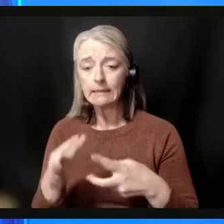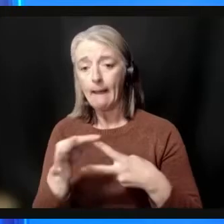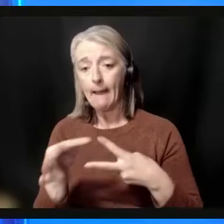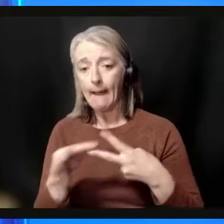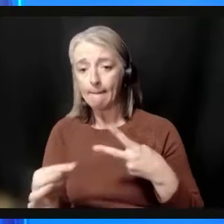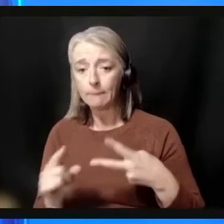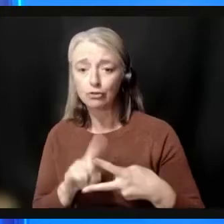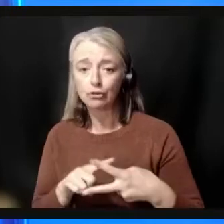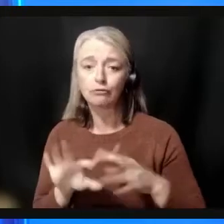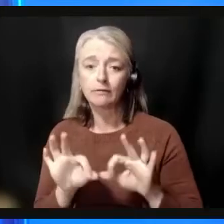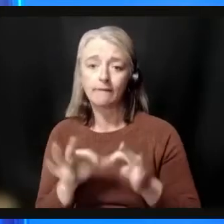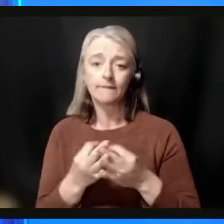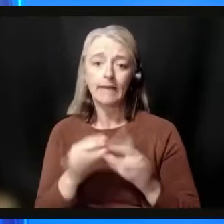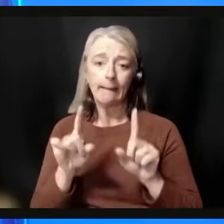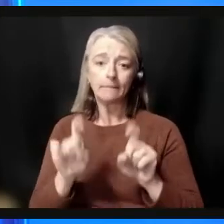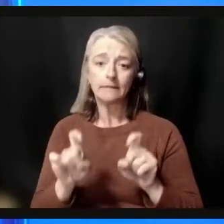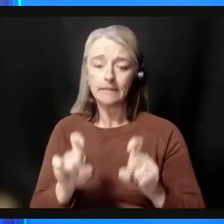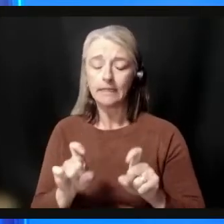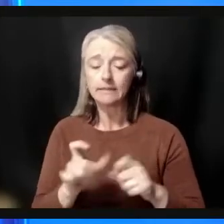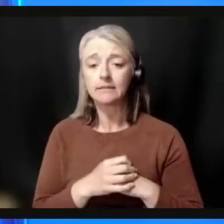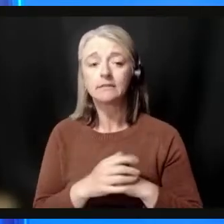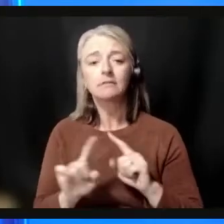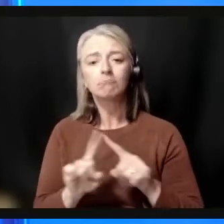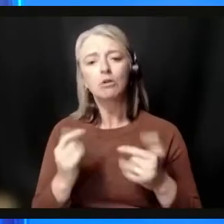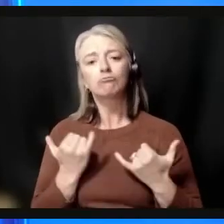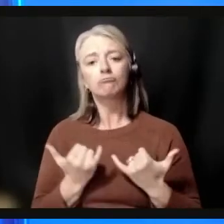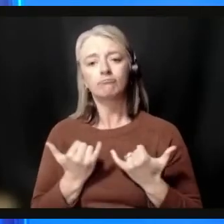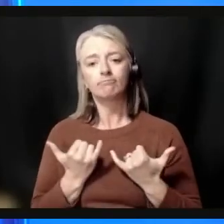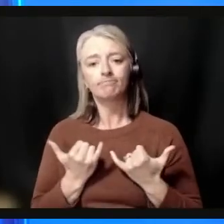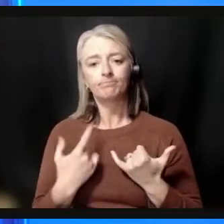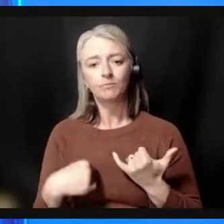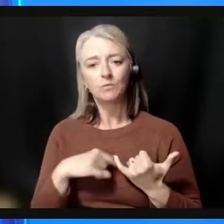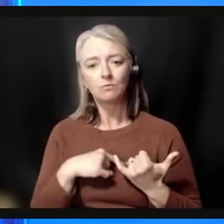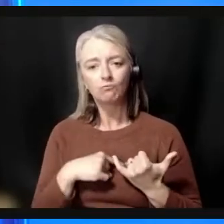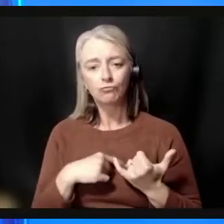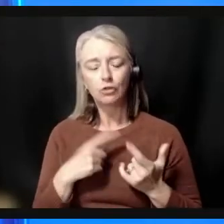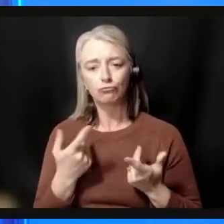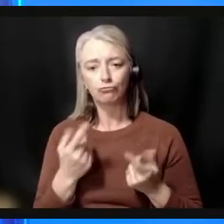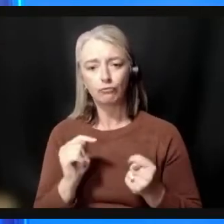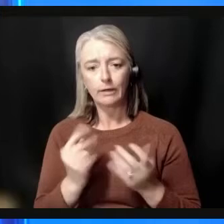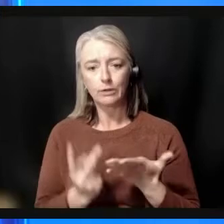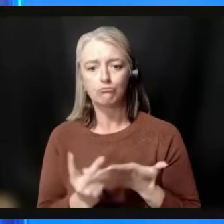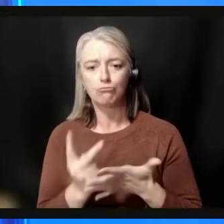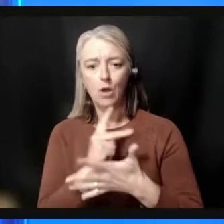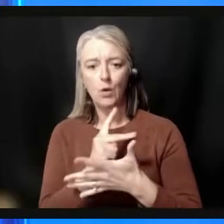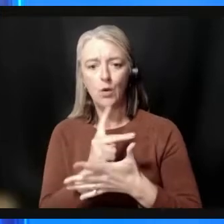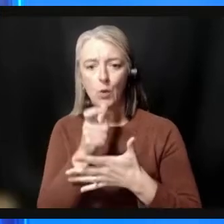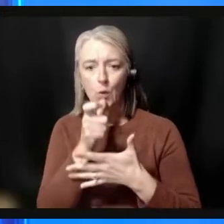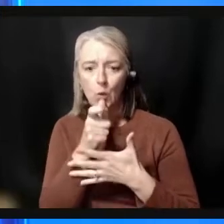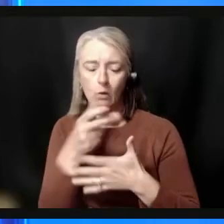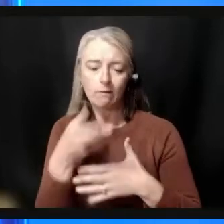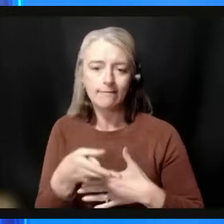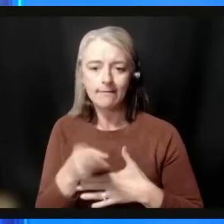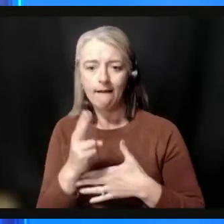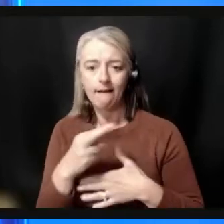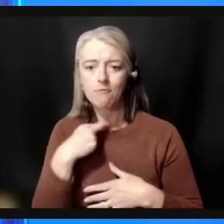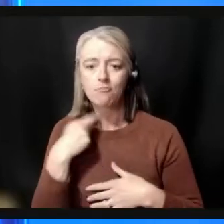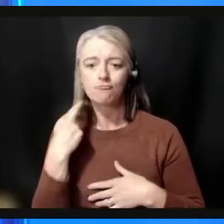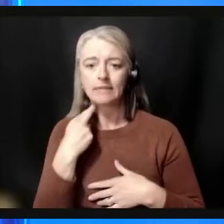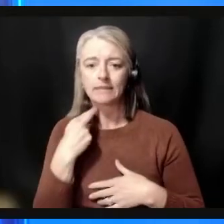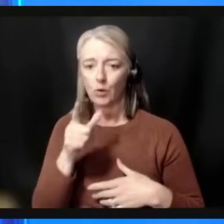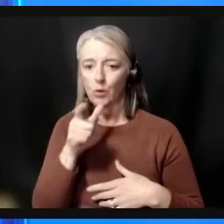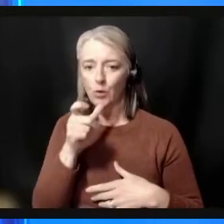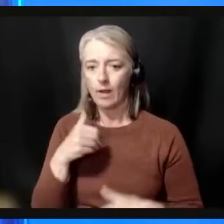family testing. But right now, I think we're trying to prioritize who is at highest risk of being found to have a mutation based